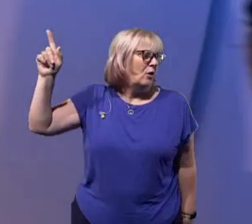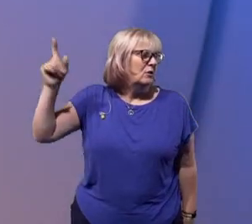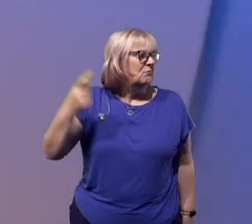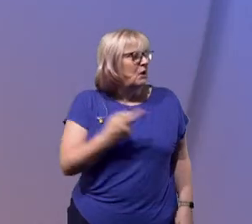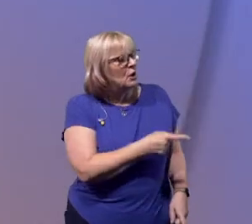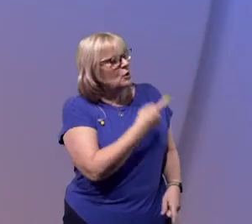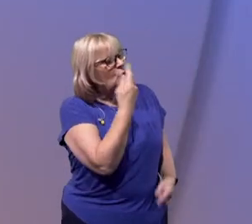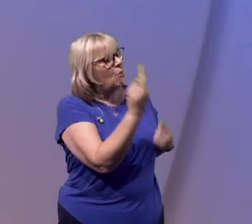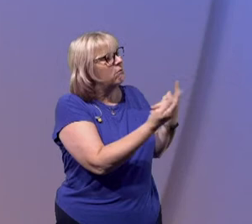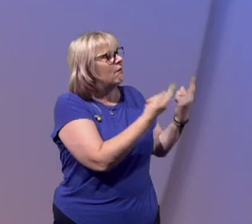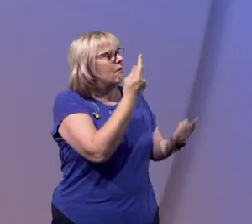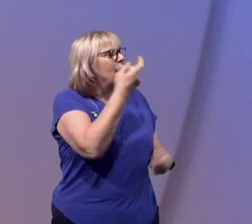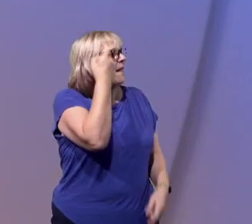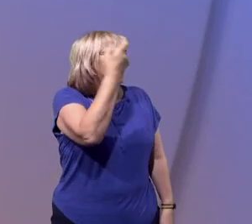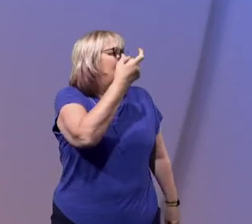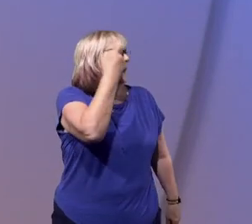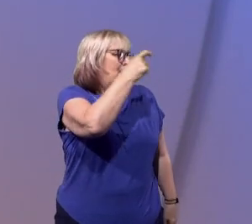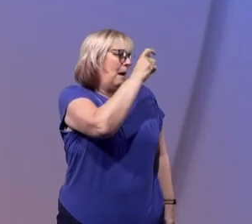human concerns."